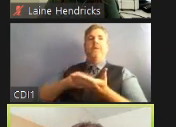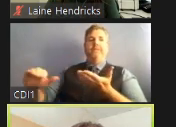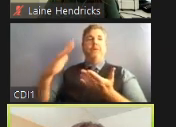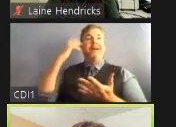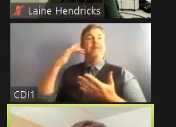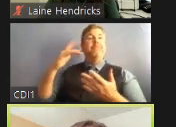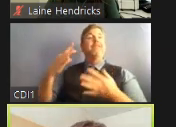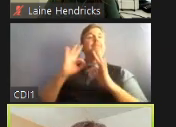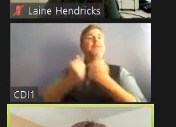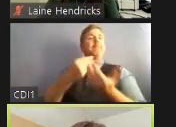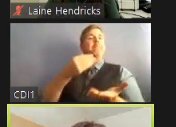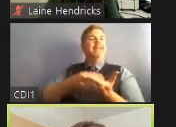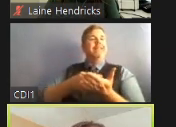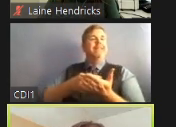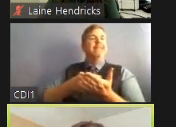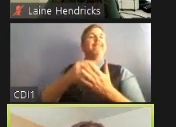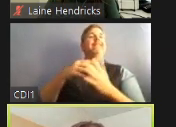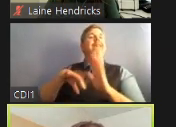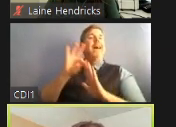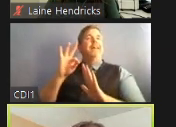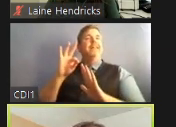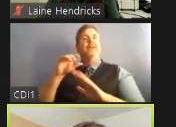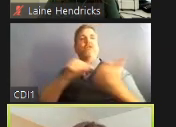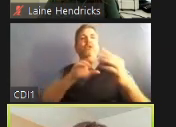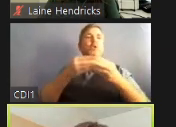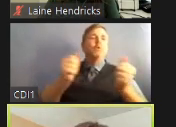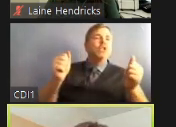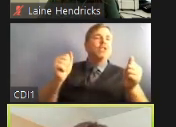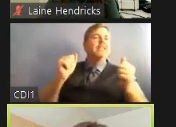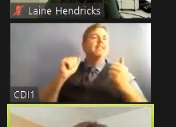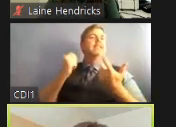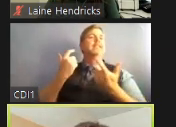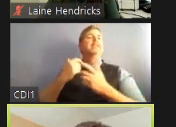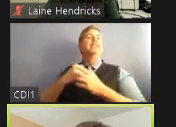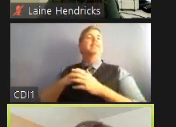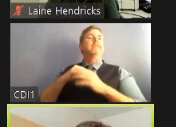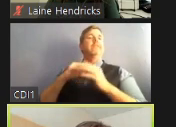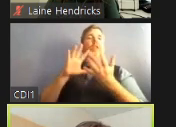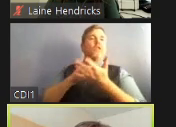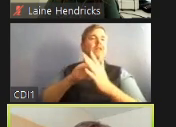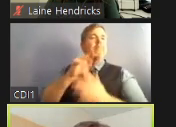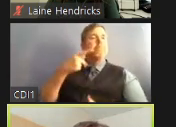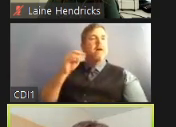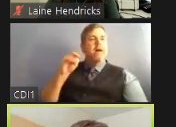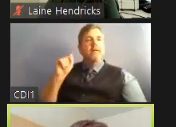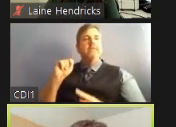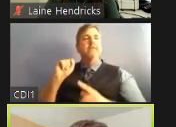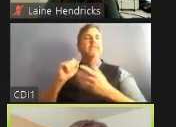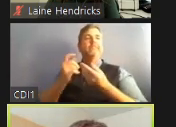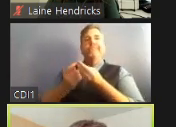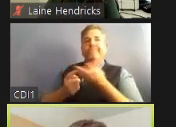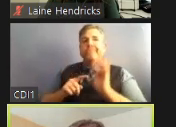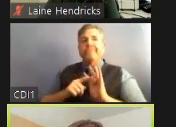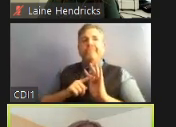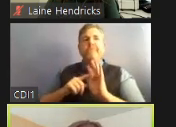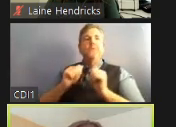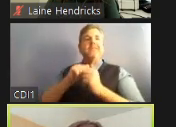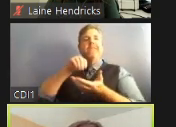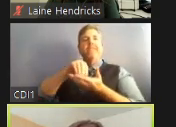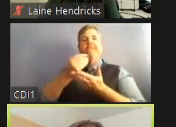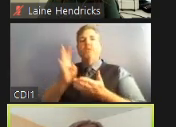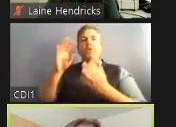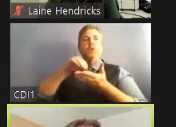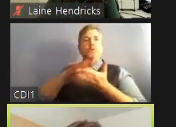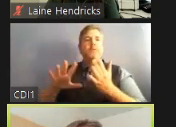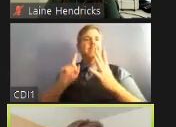learning pods with instruction. People are able to gather groups of children together and hire an instructor to ensure that their education